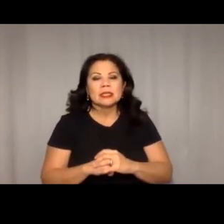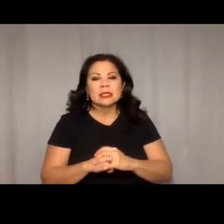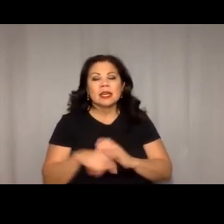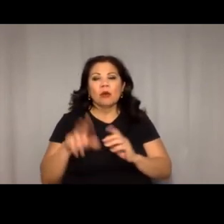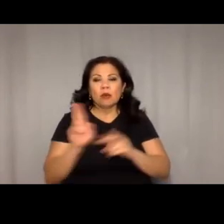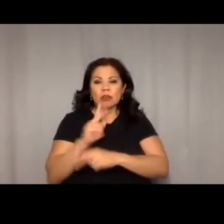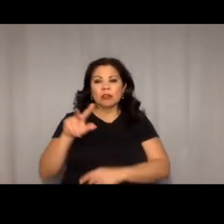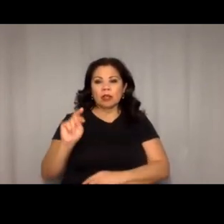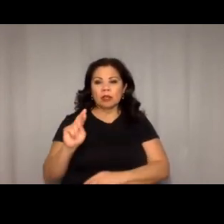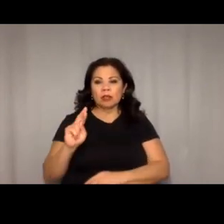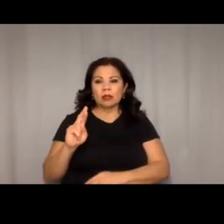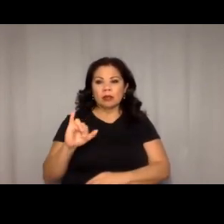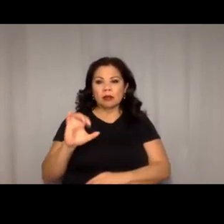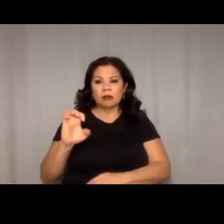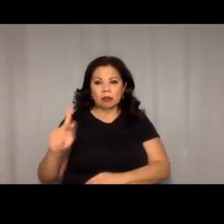to,